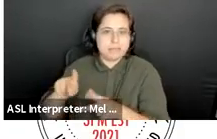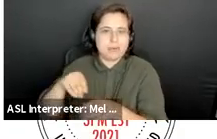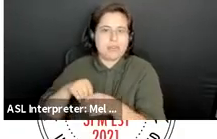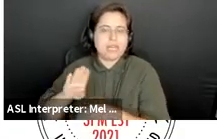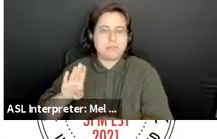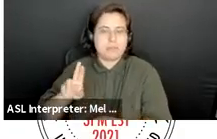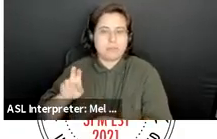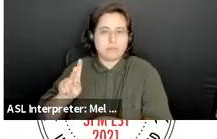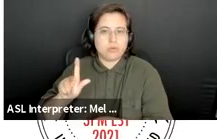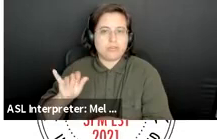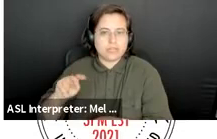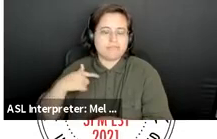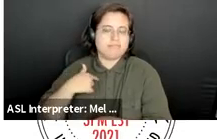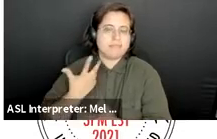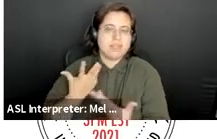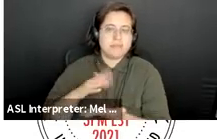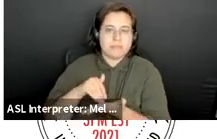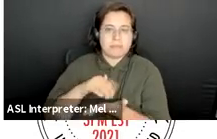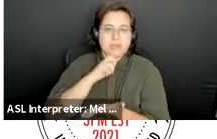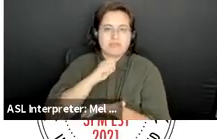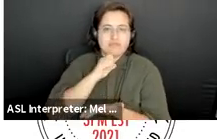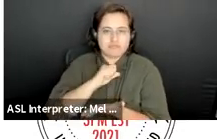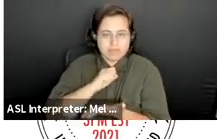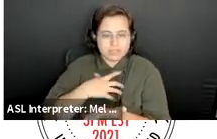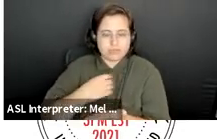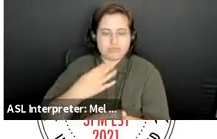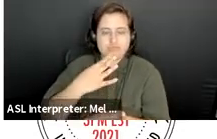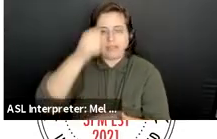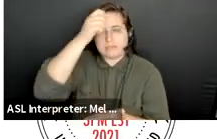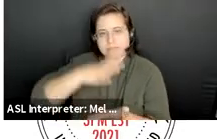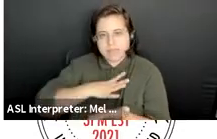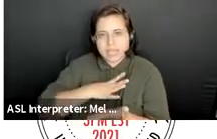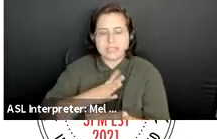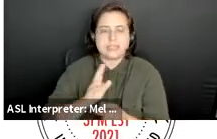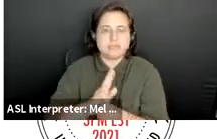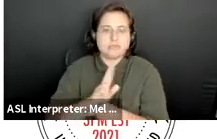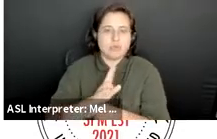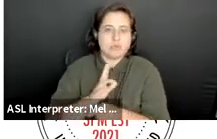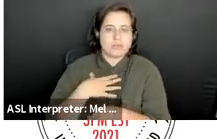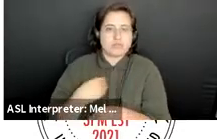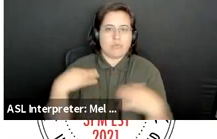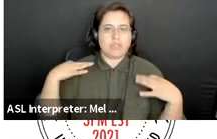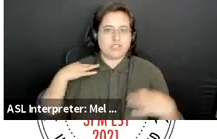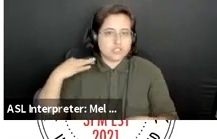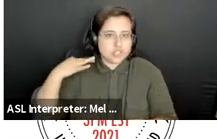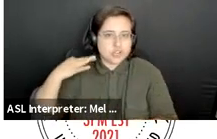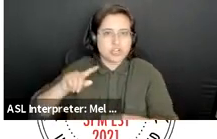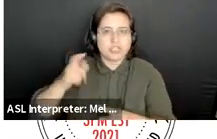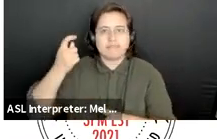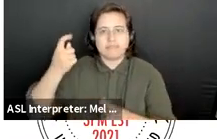Middle-aged white man. I'm wearing a blue shirt. And I'm speaking to you from my office, which looks office-y, but you can't see that because the cameras are off. But now